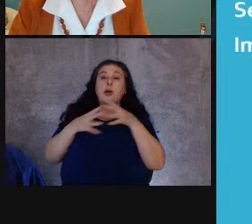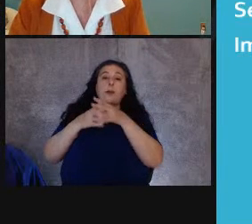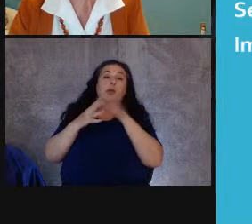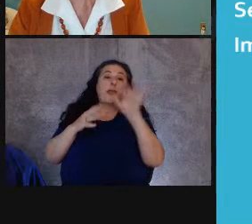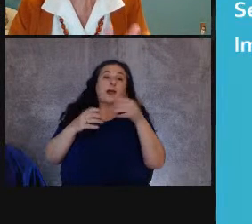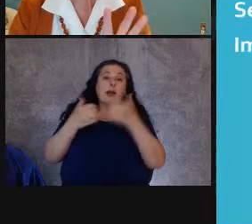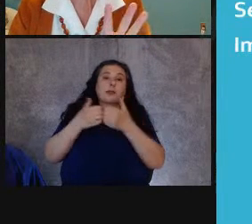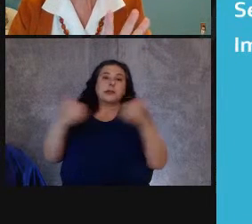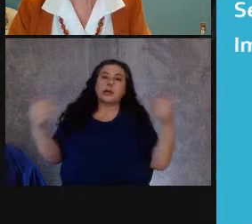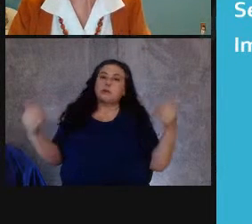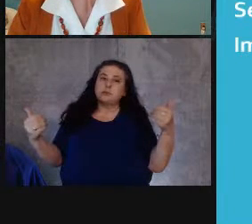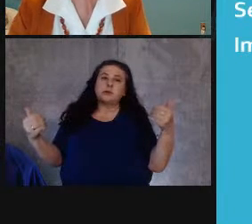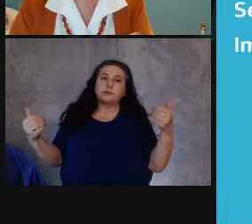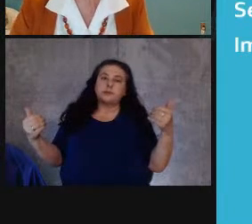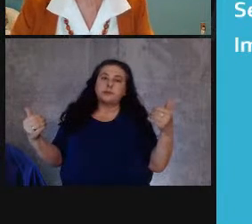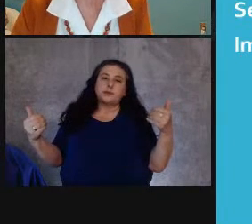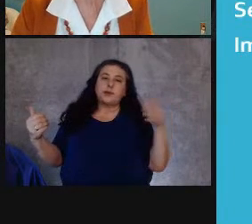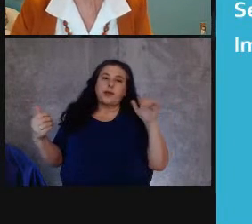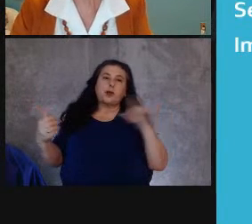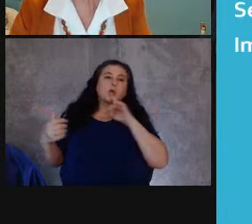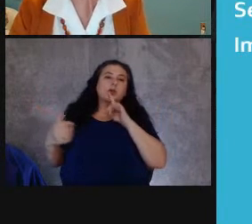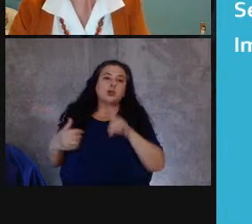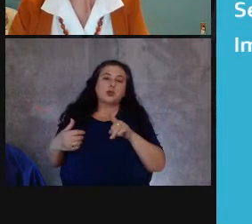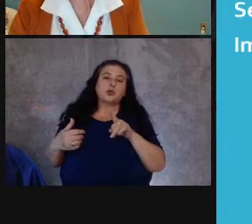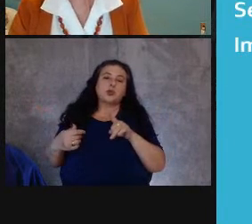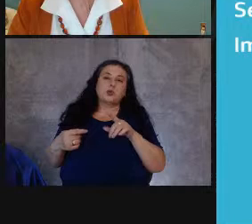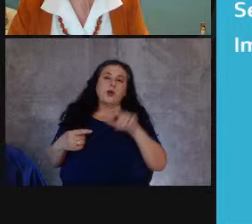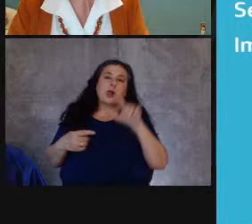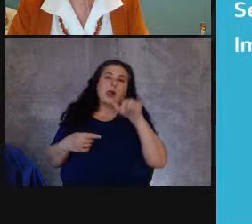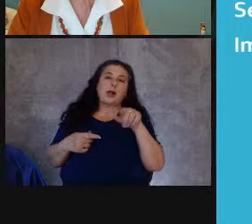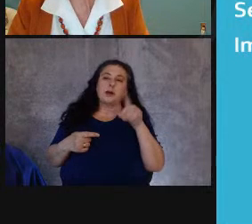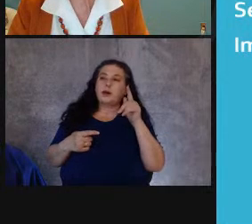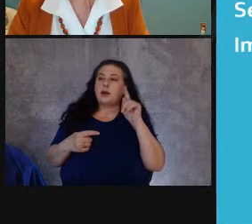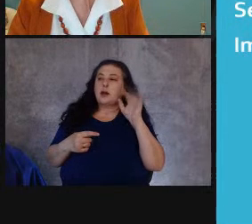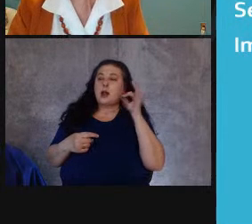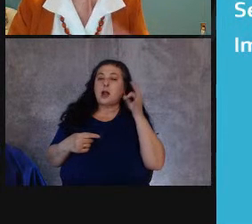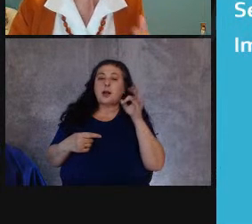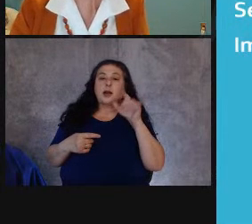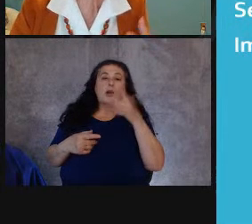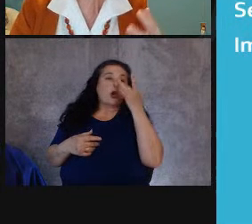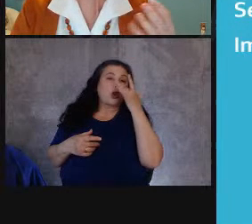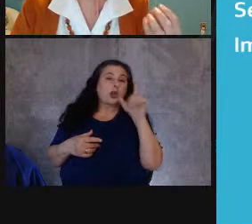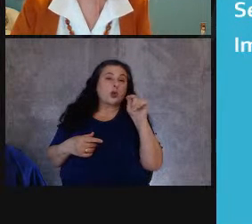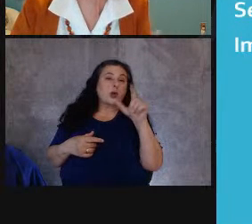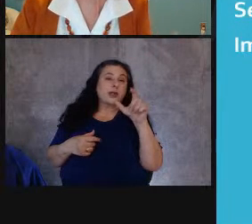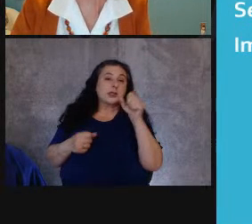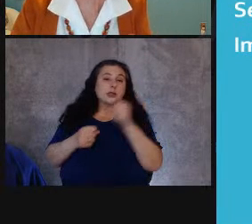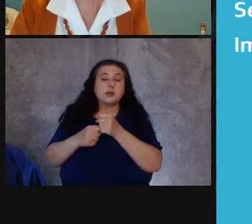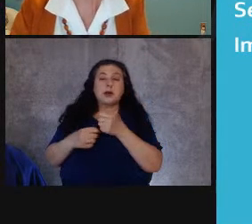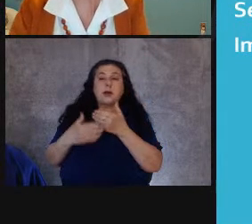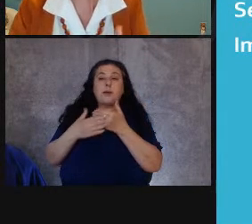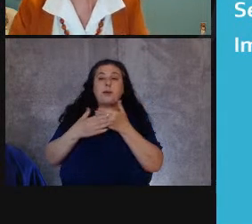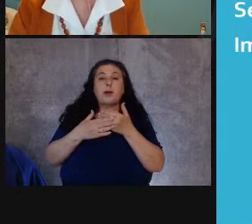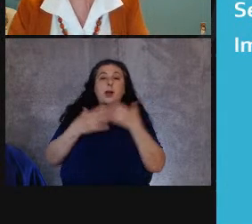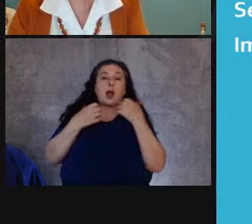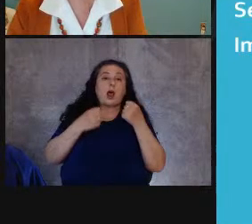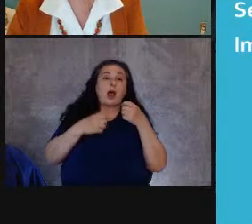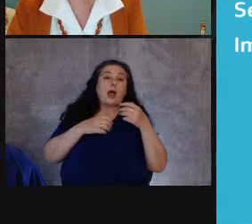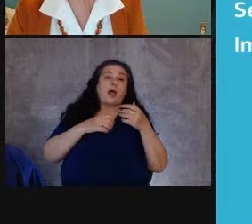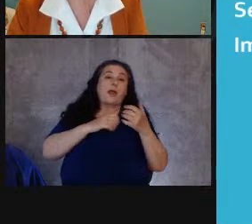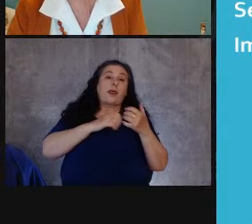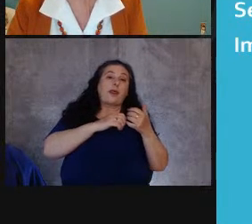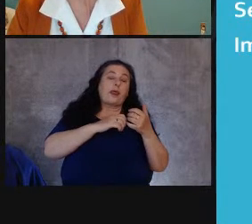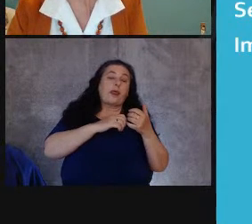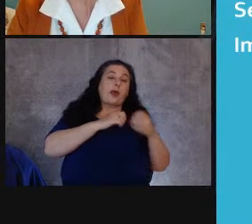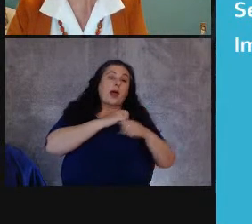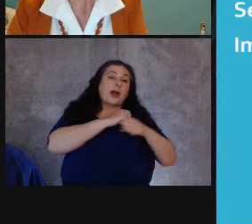segregated, that was just a reality of the late 19th and the early 20th century. And so infant and child health campaigns tended to be very